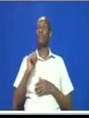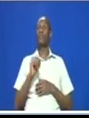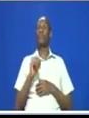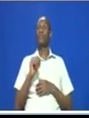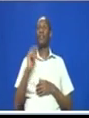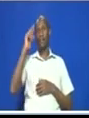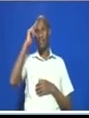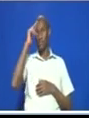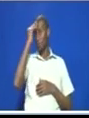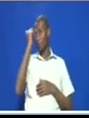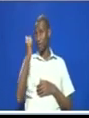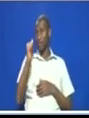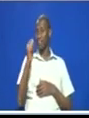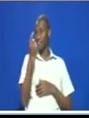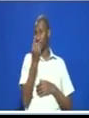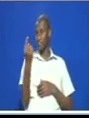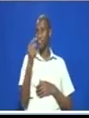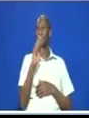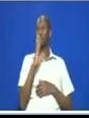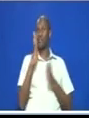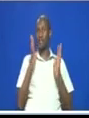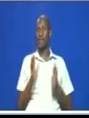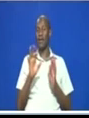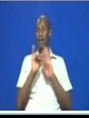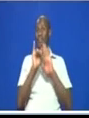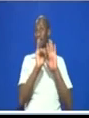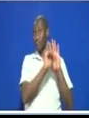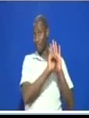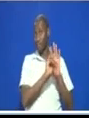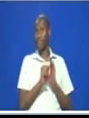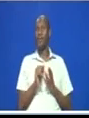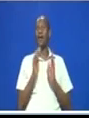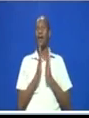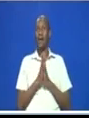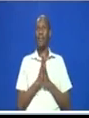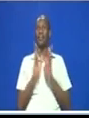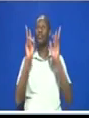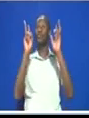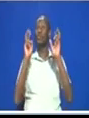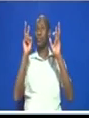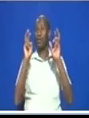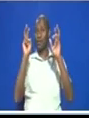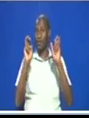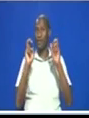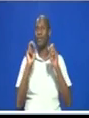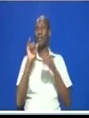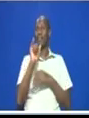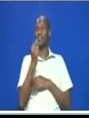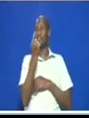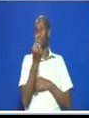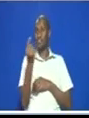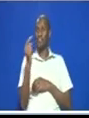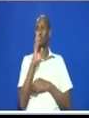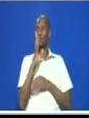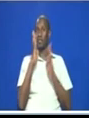the reasons why each speaker has been identified, and the topic or topics that each